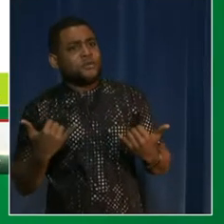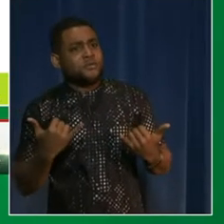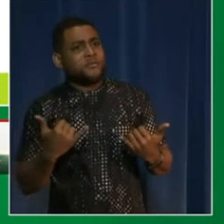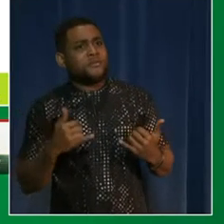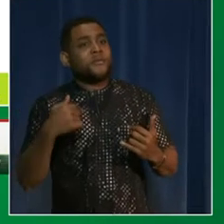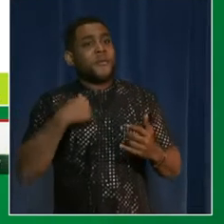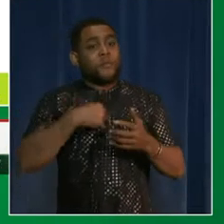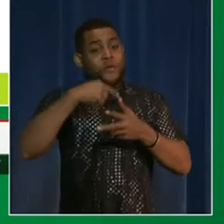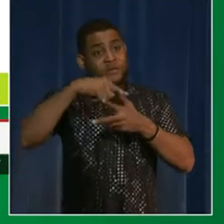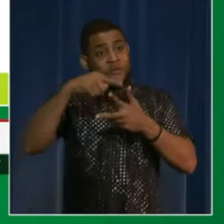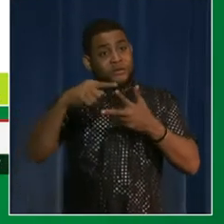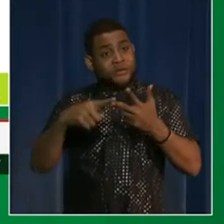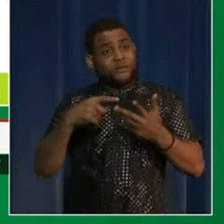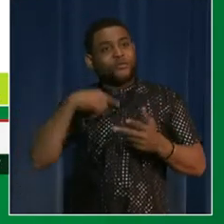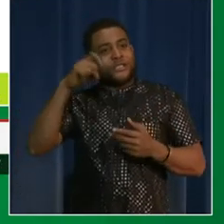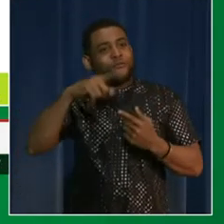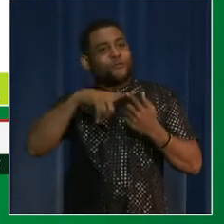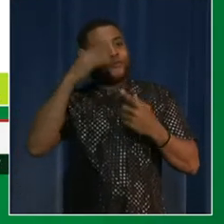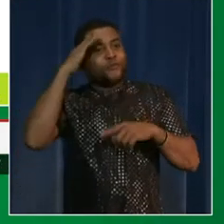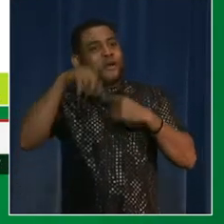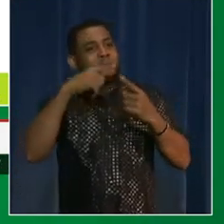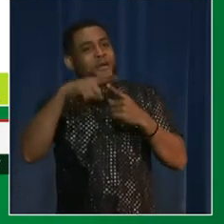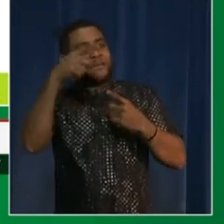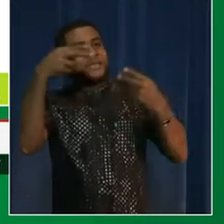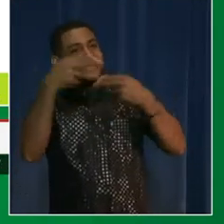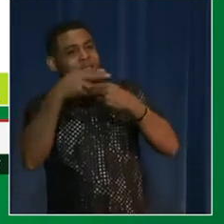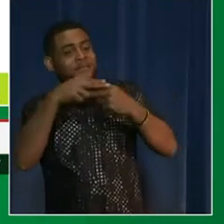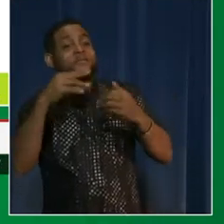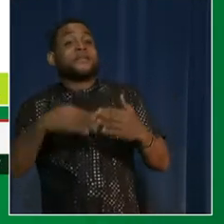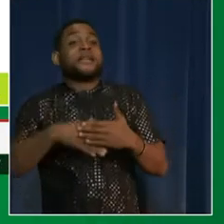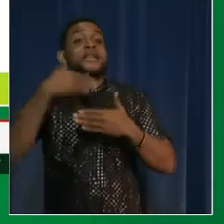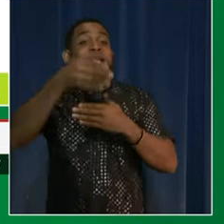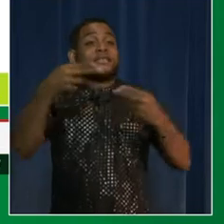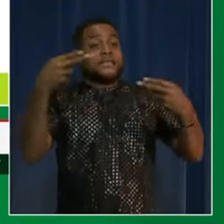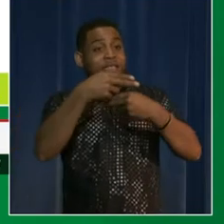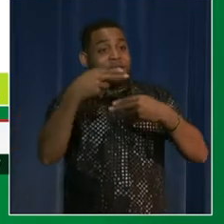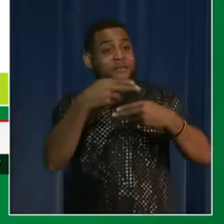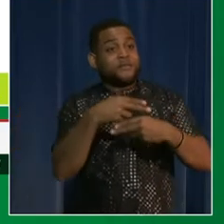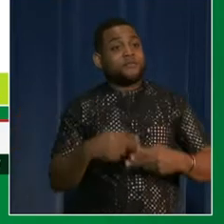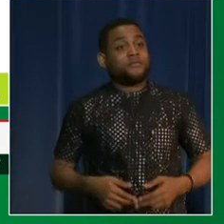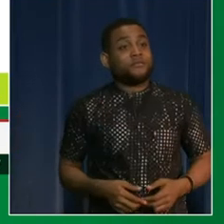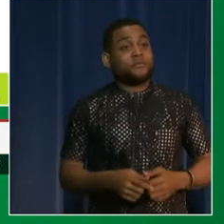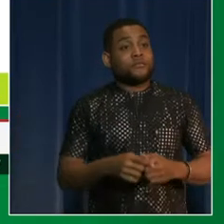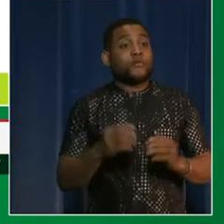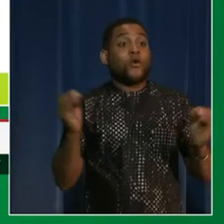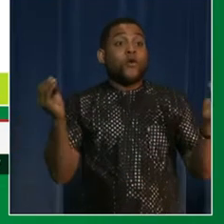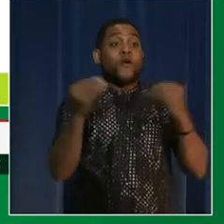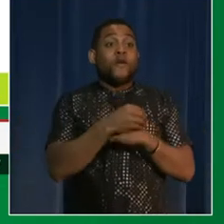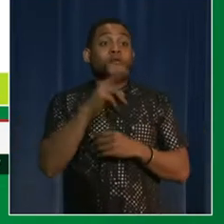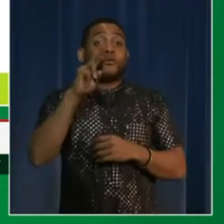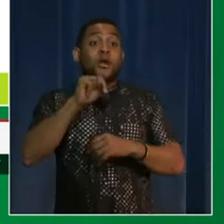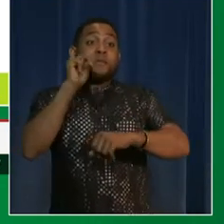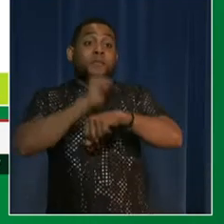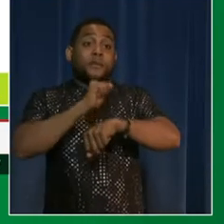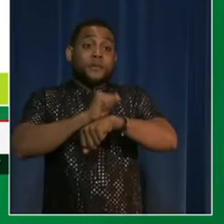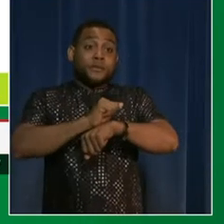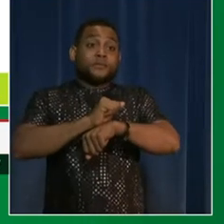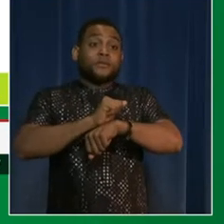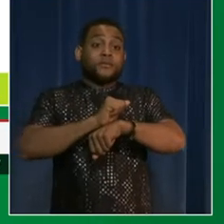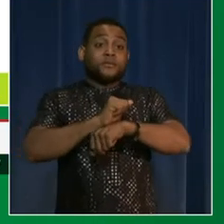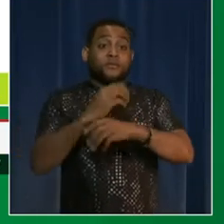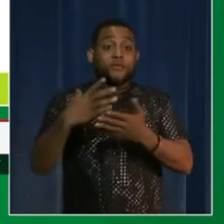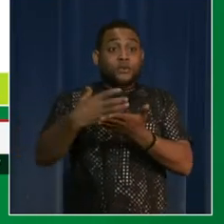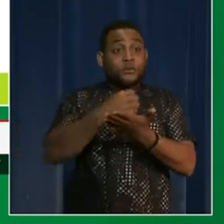things you need to know about this slide. Next, please. And then next, Office of Unemployment Compensation. So some of you all may